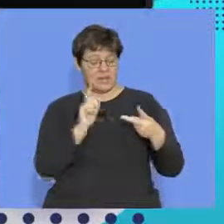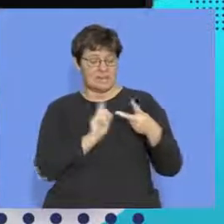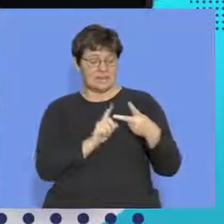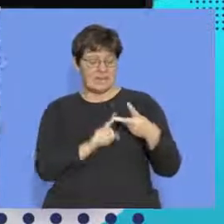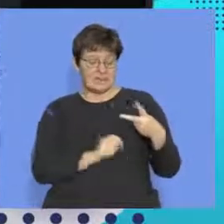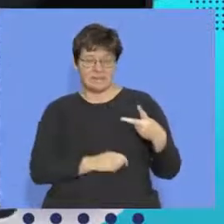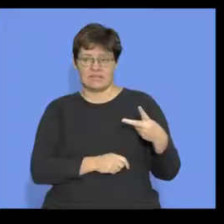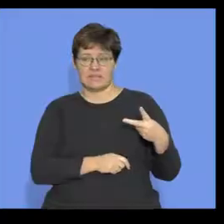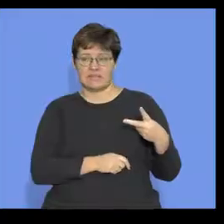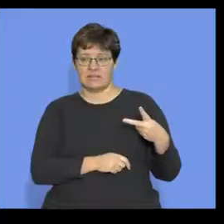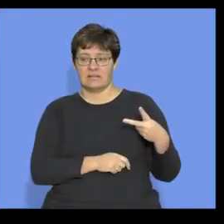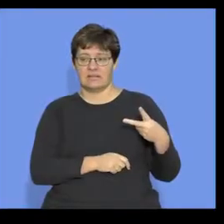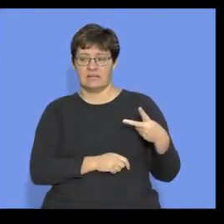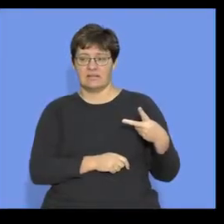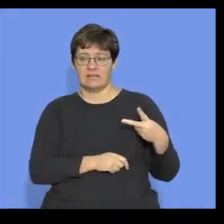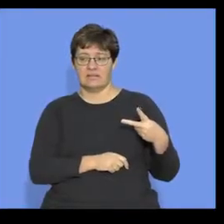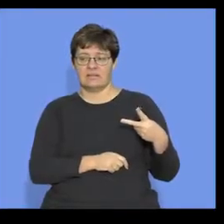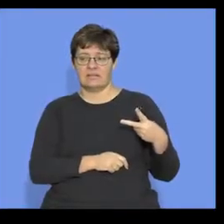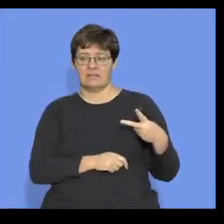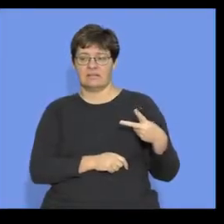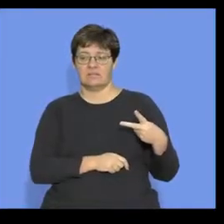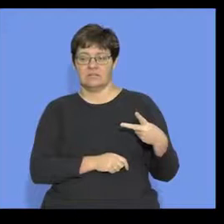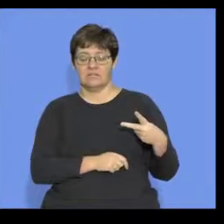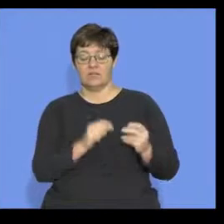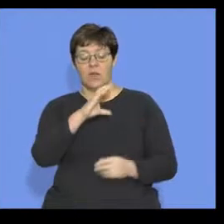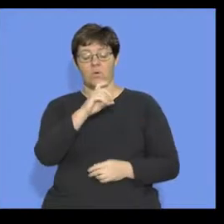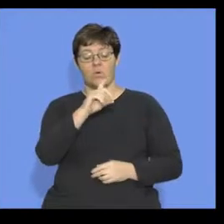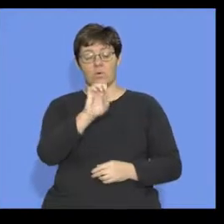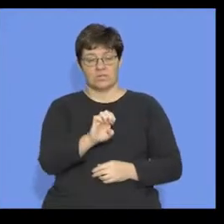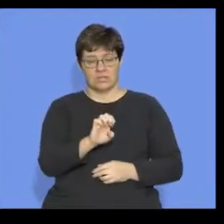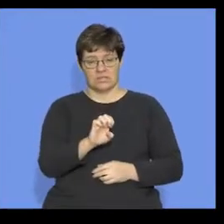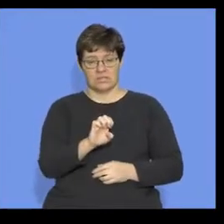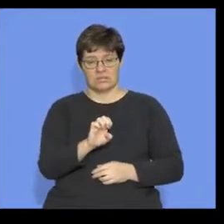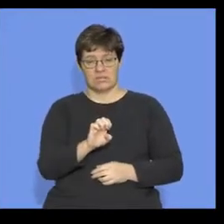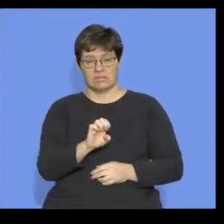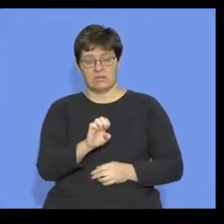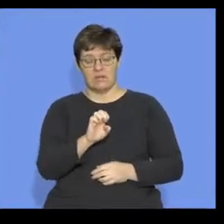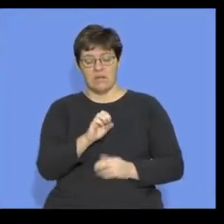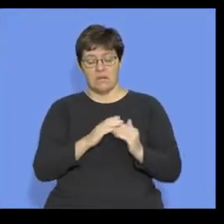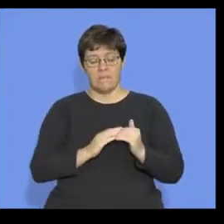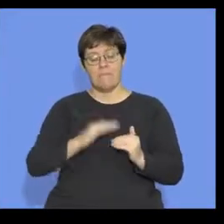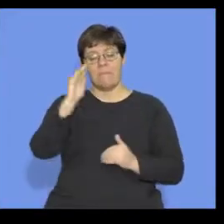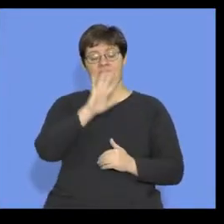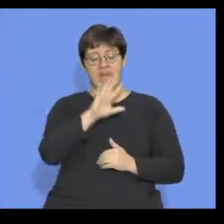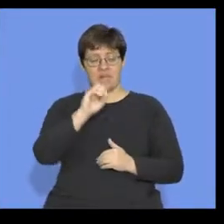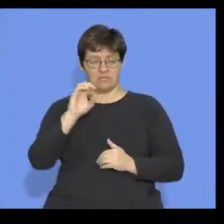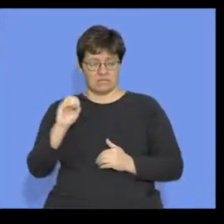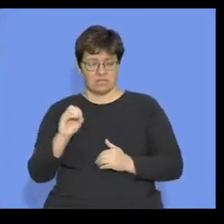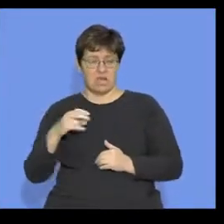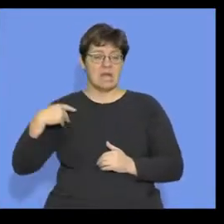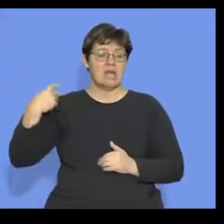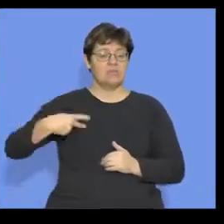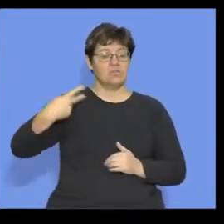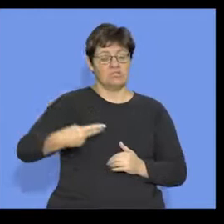second question is, if a code of greater than 500 and repetition is not